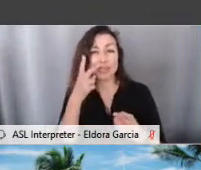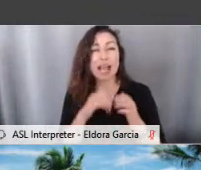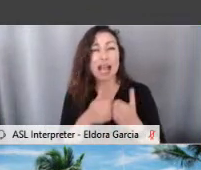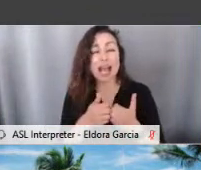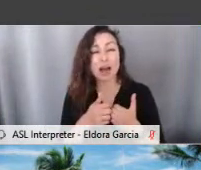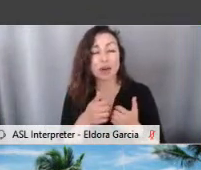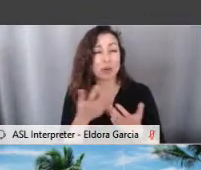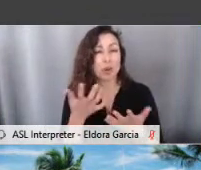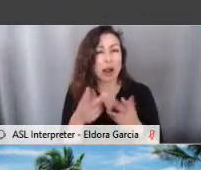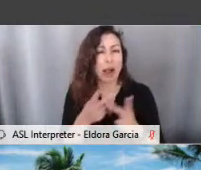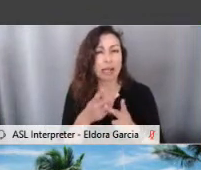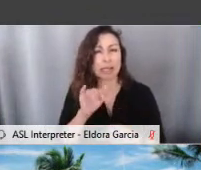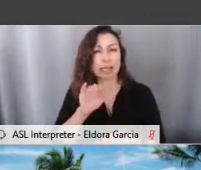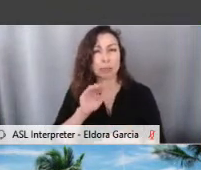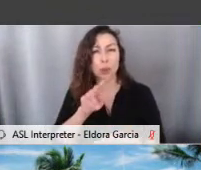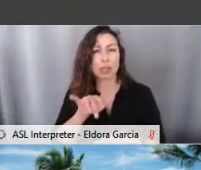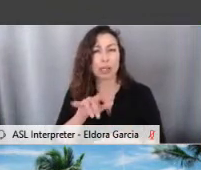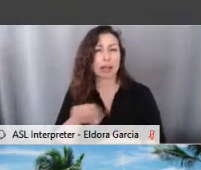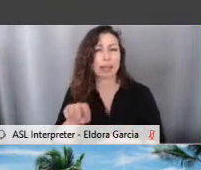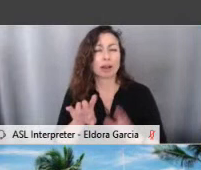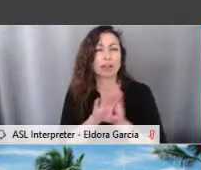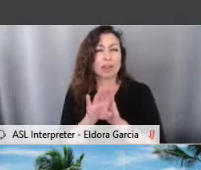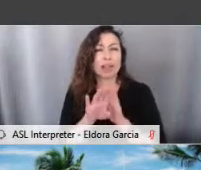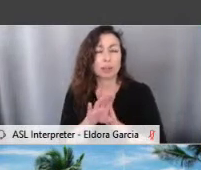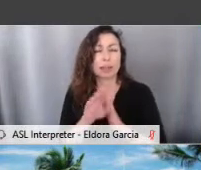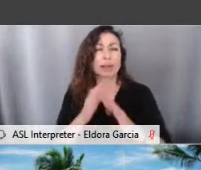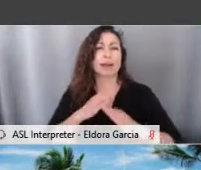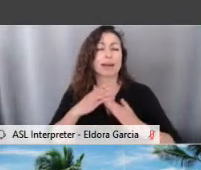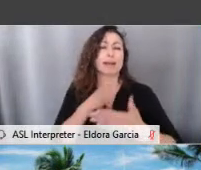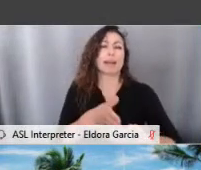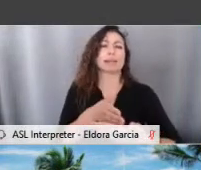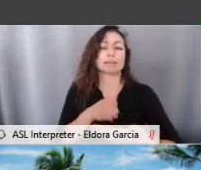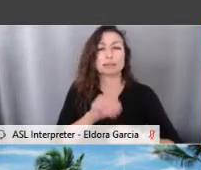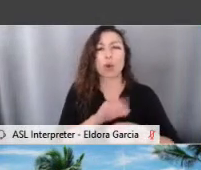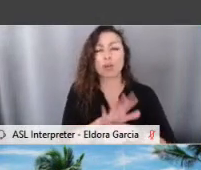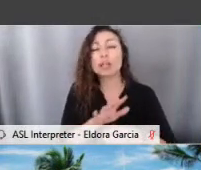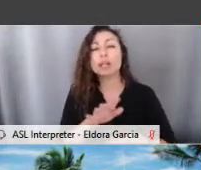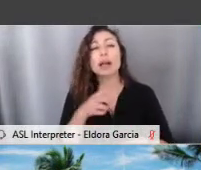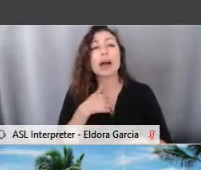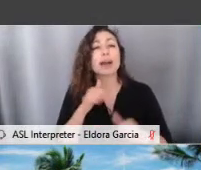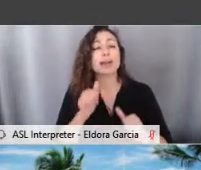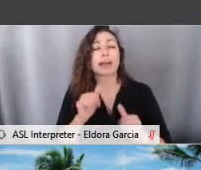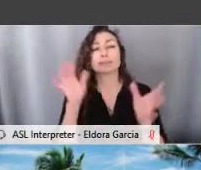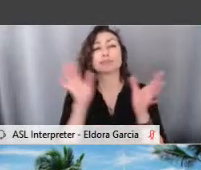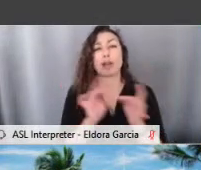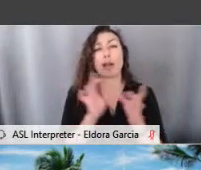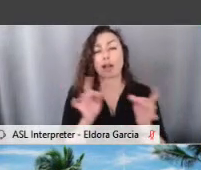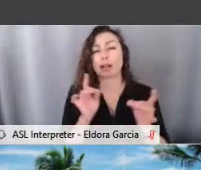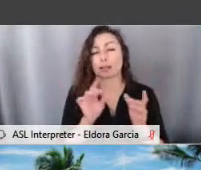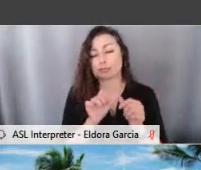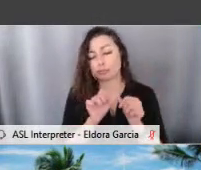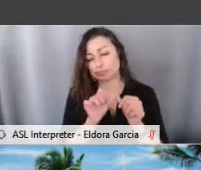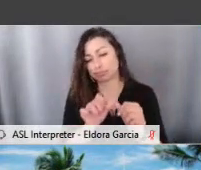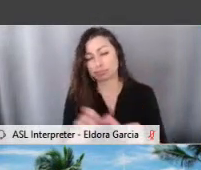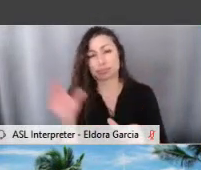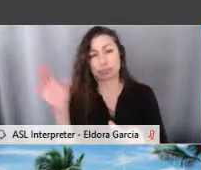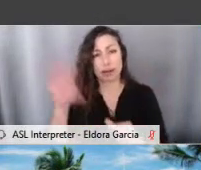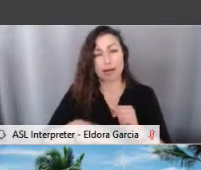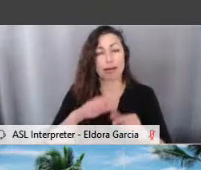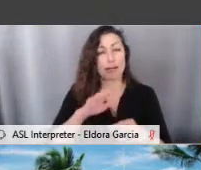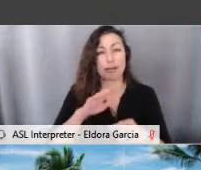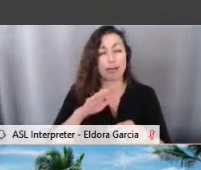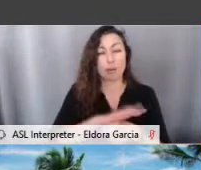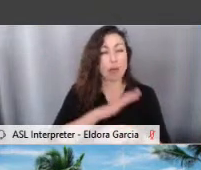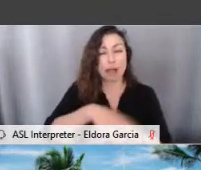of immunity is developed. So I could talk, as probably for well into the afternoon on this topic,